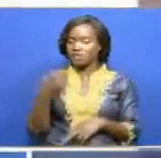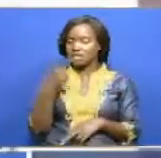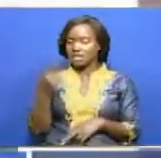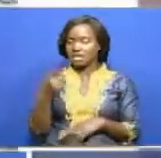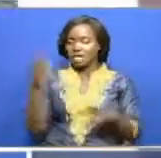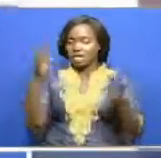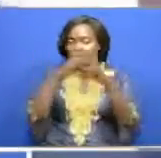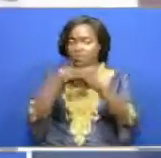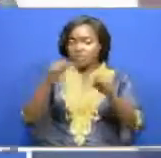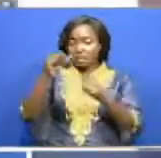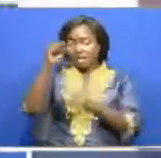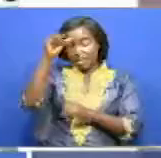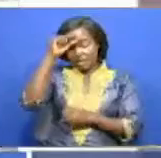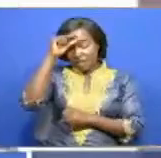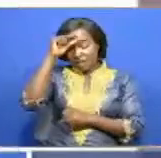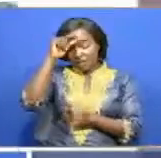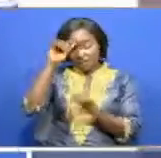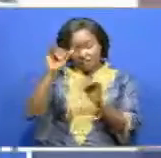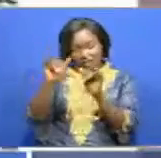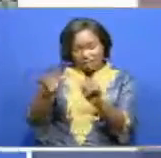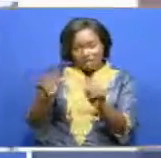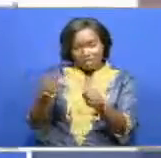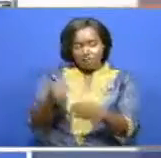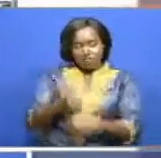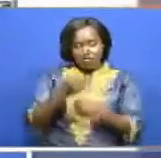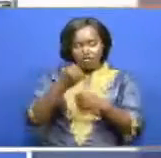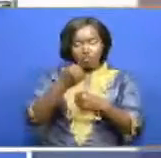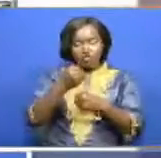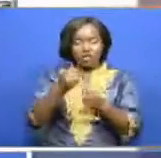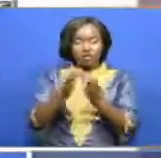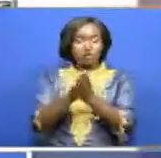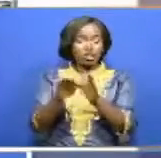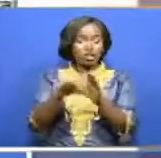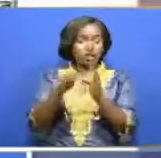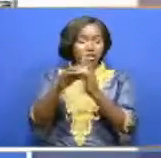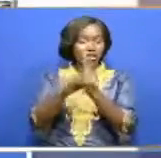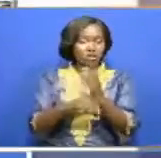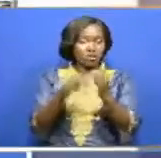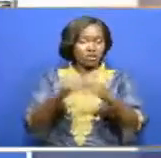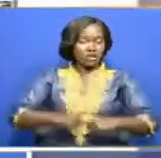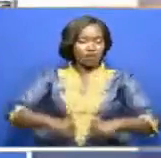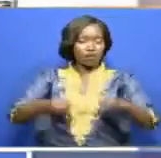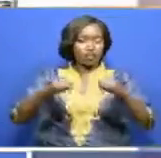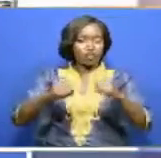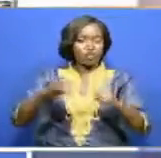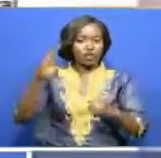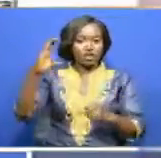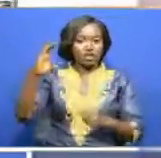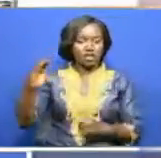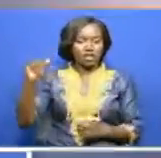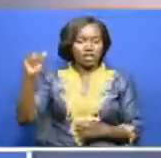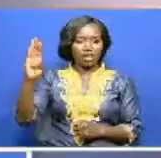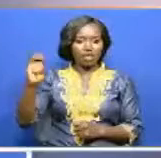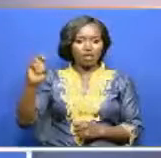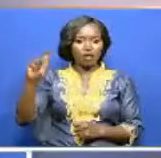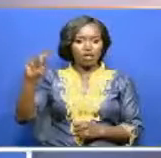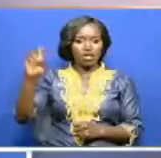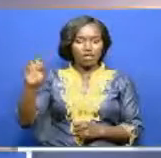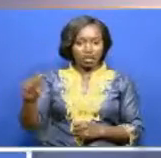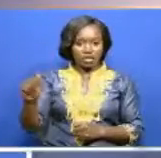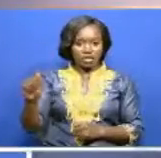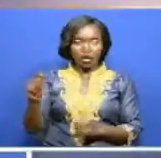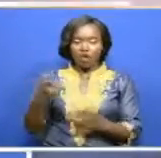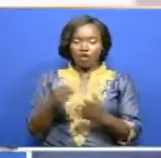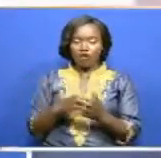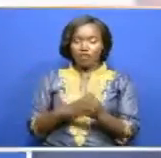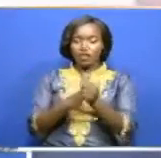and government remains steadfast in his confidence with the membership and capacity of his cabinet and the senior ranks of the